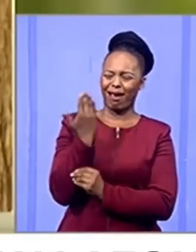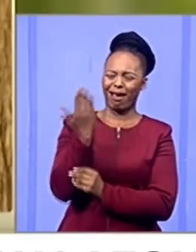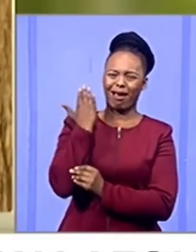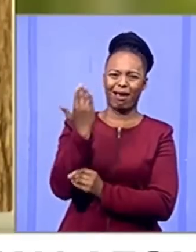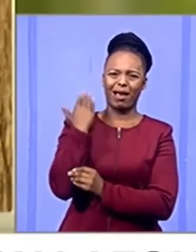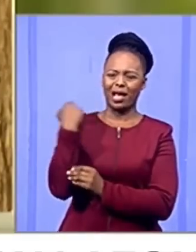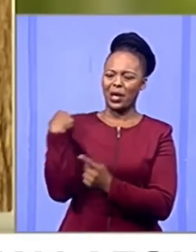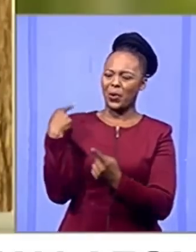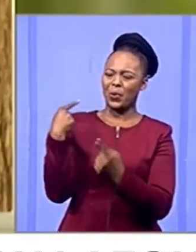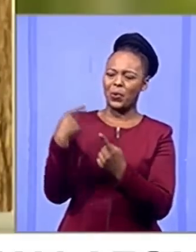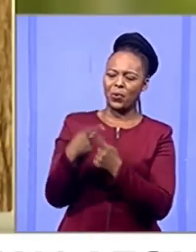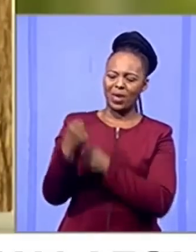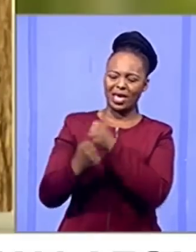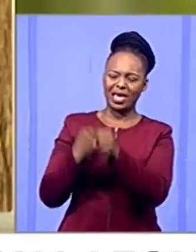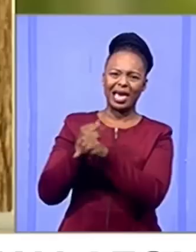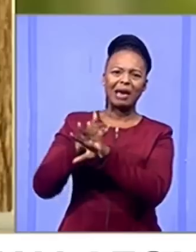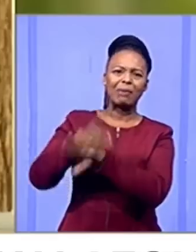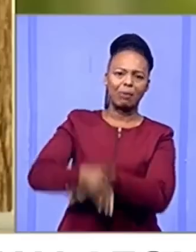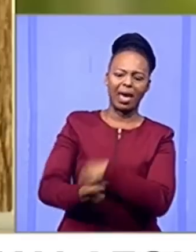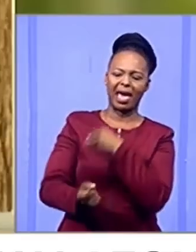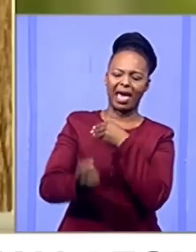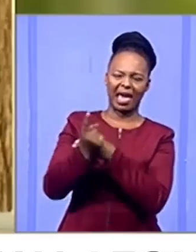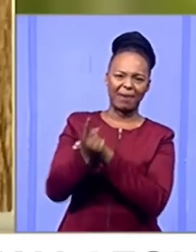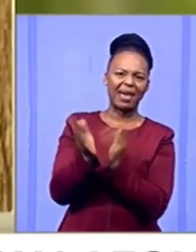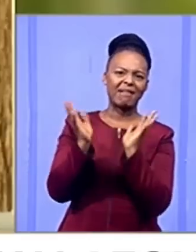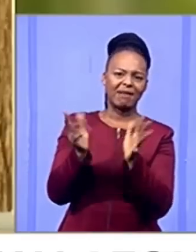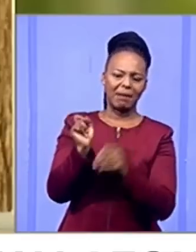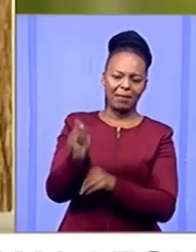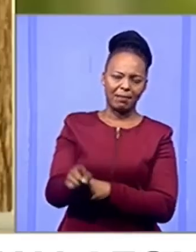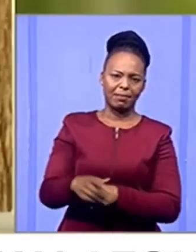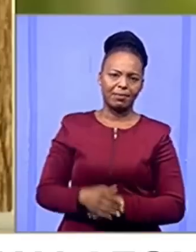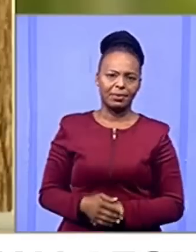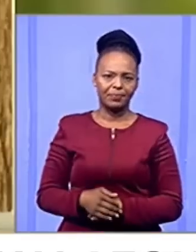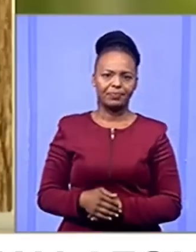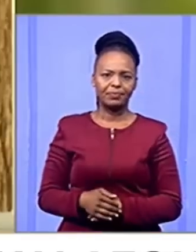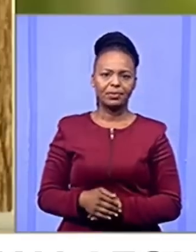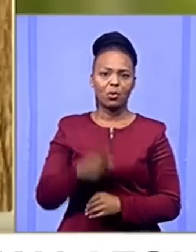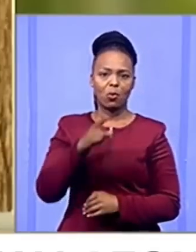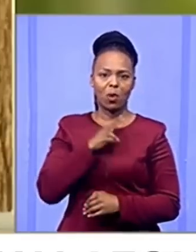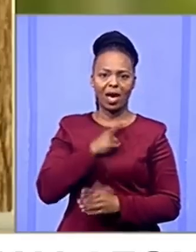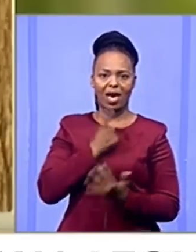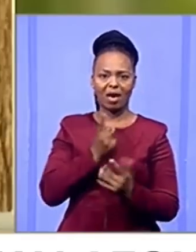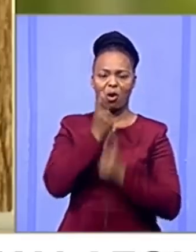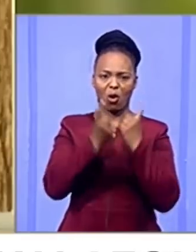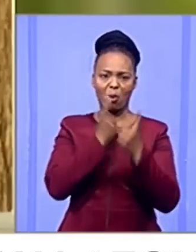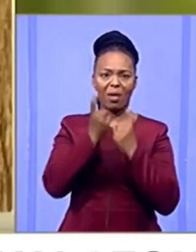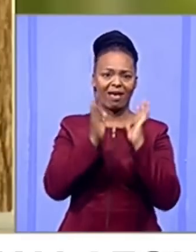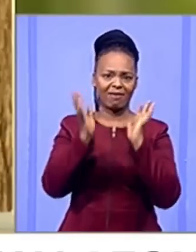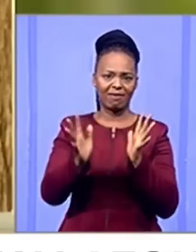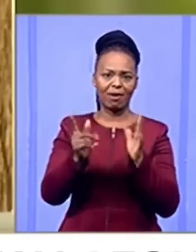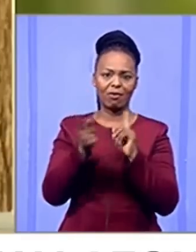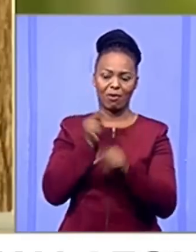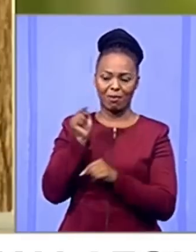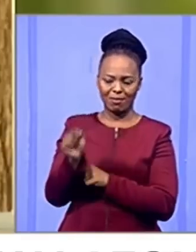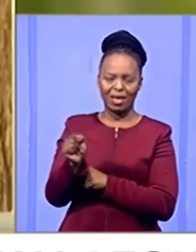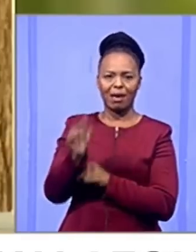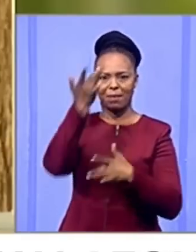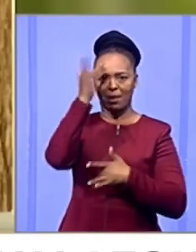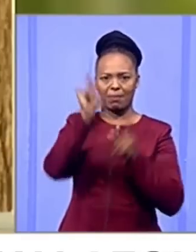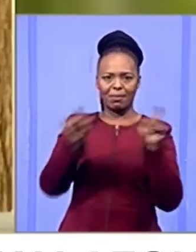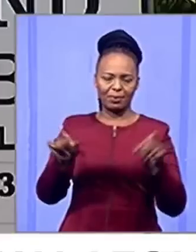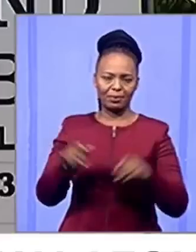dates back a couple of years ago from the summons received by the department. So this process is solely dependent on the plaintiff